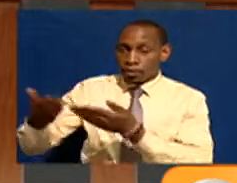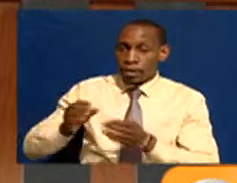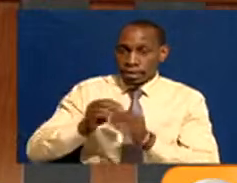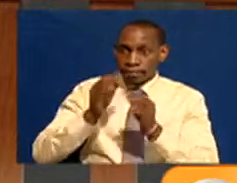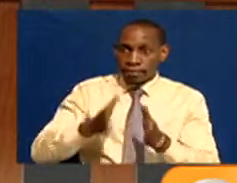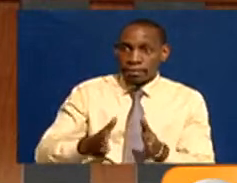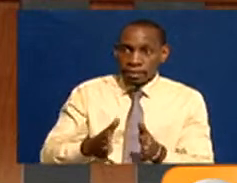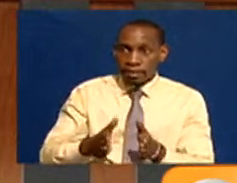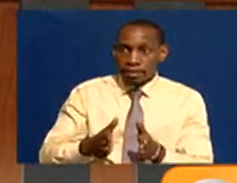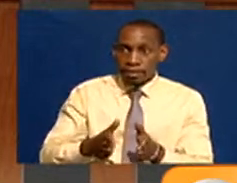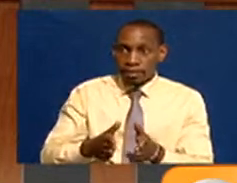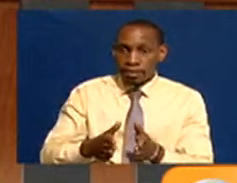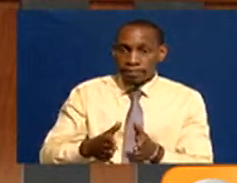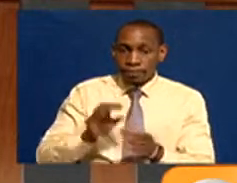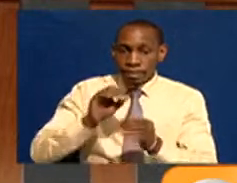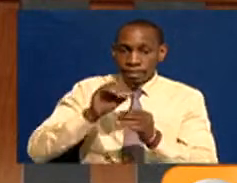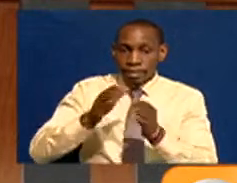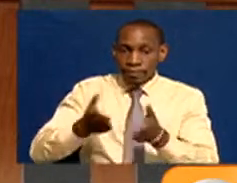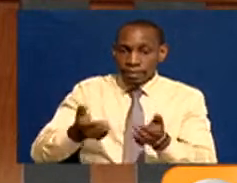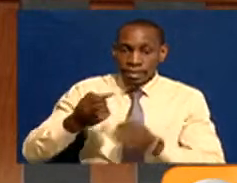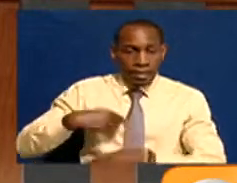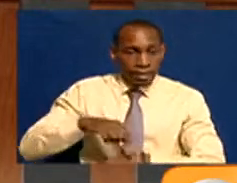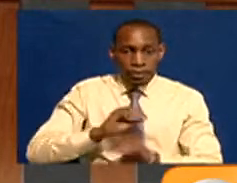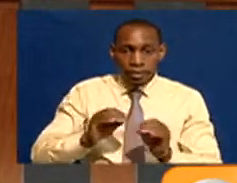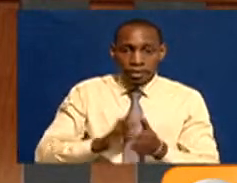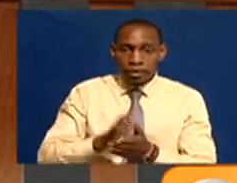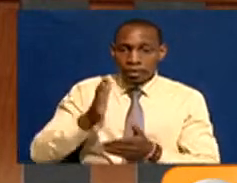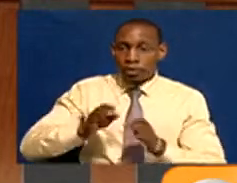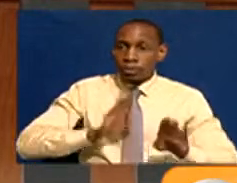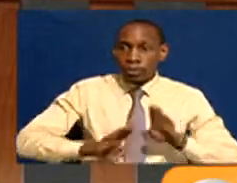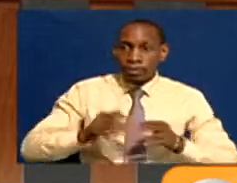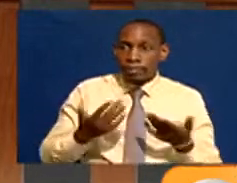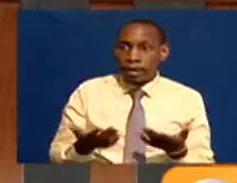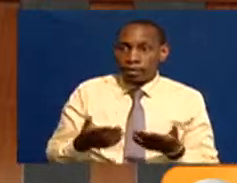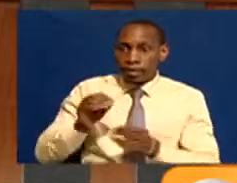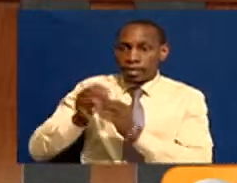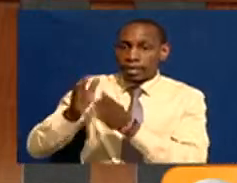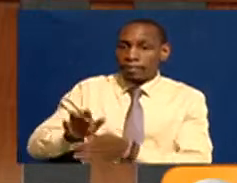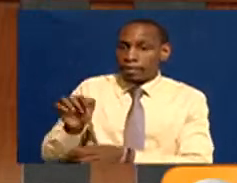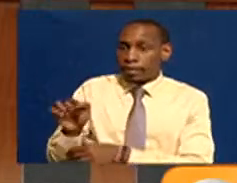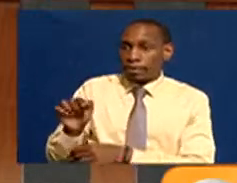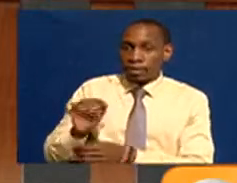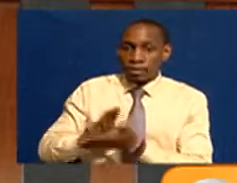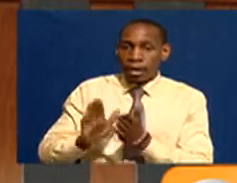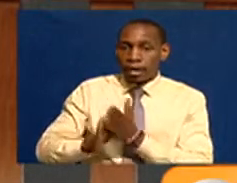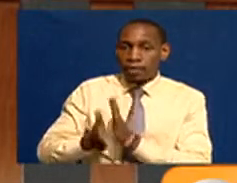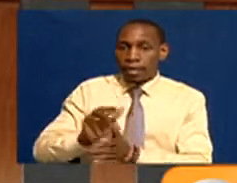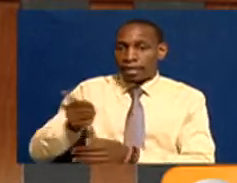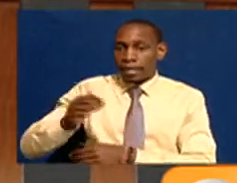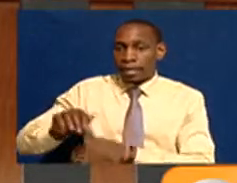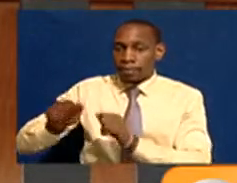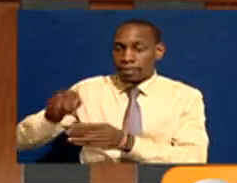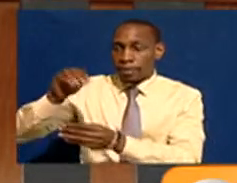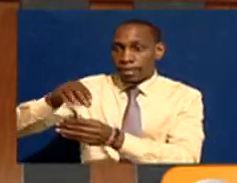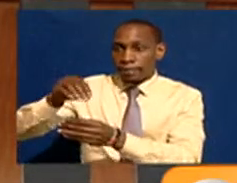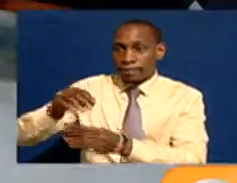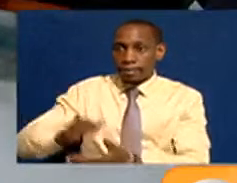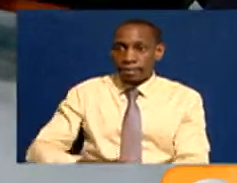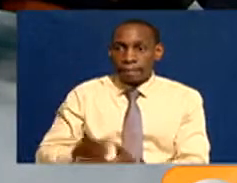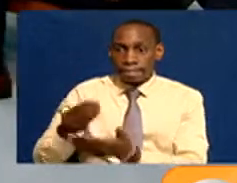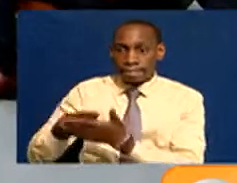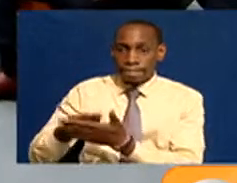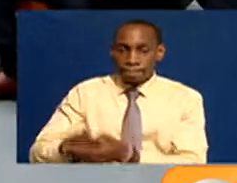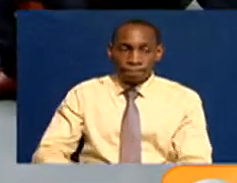It's not the investor who needs us. And we should stop behaving as if the investor has nowhere else to take their money. Yeah.